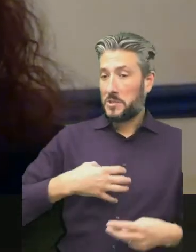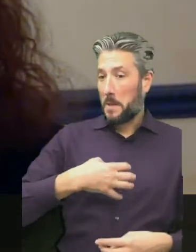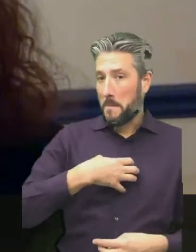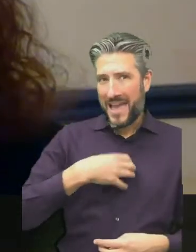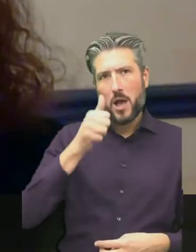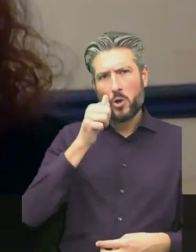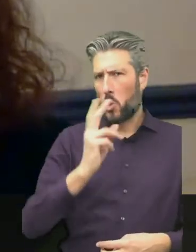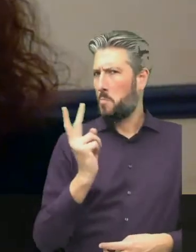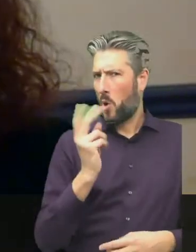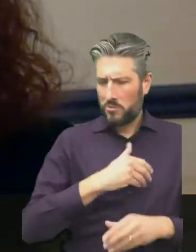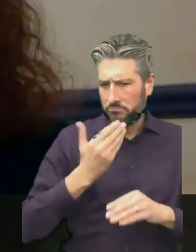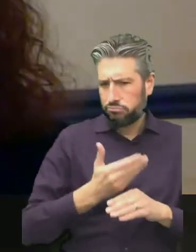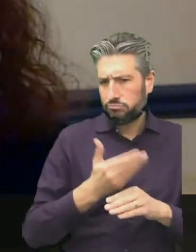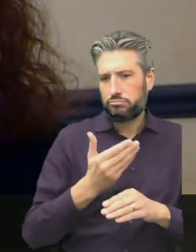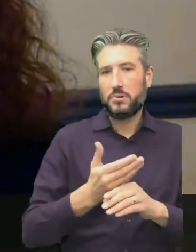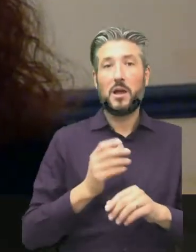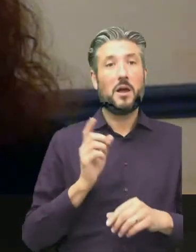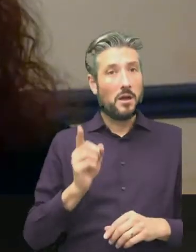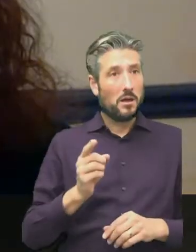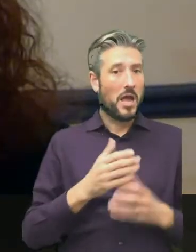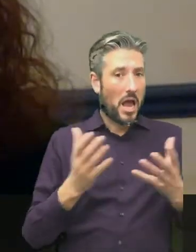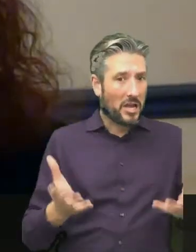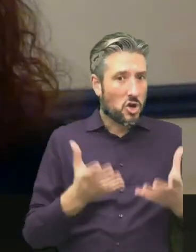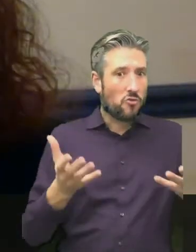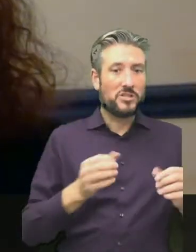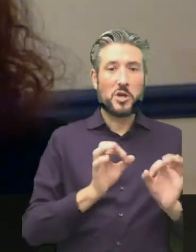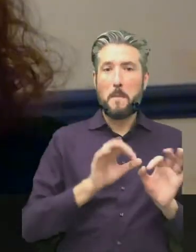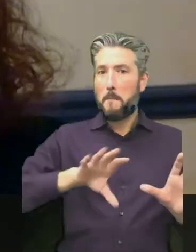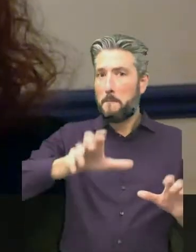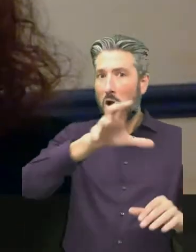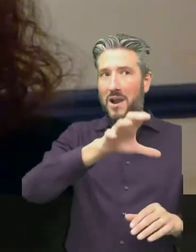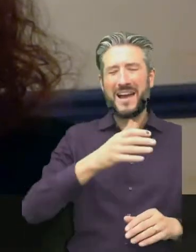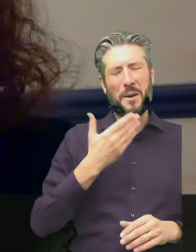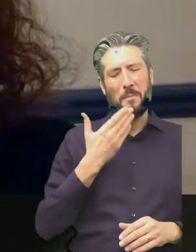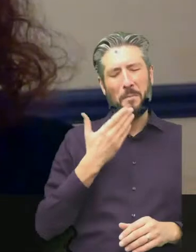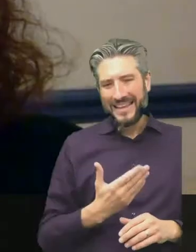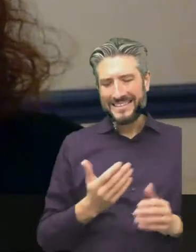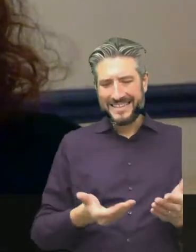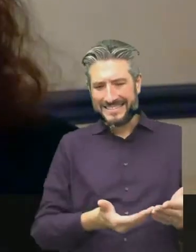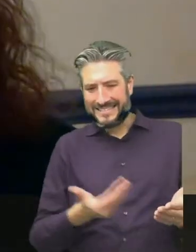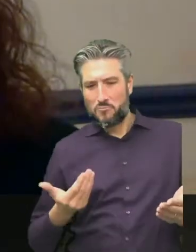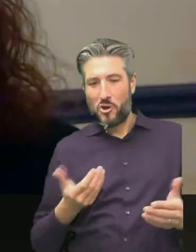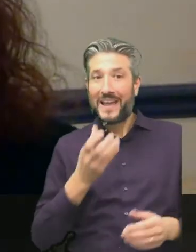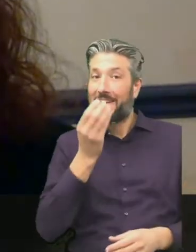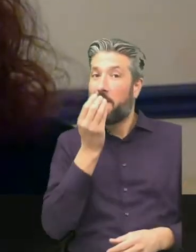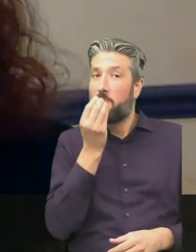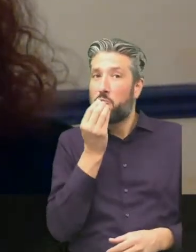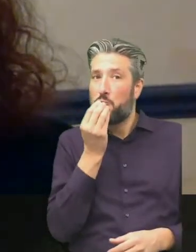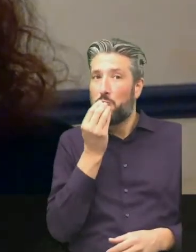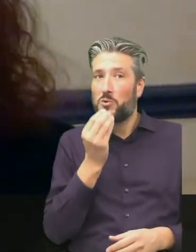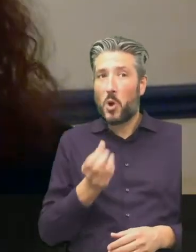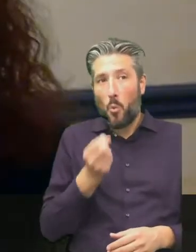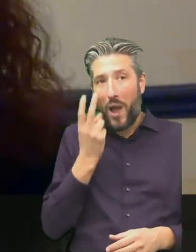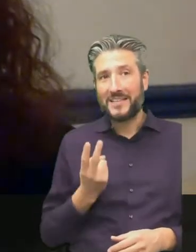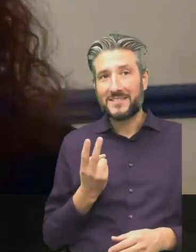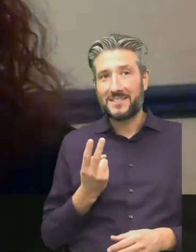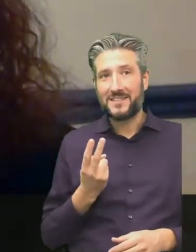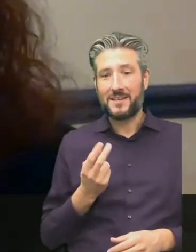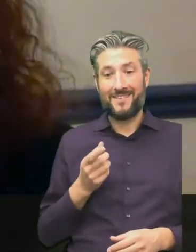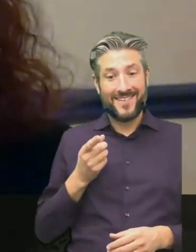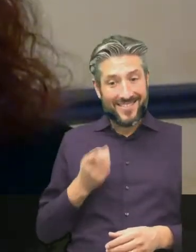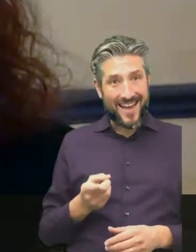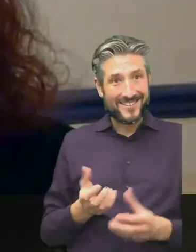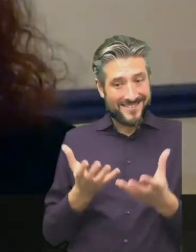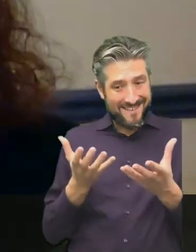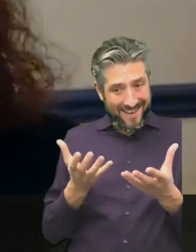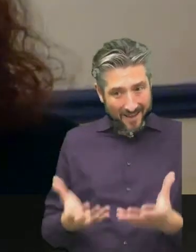encourage the boroughs to separate out food waste, because that's a big, heavy, volatile thing that if we all take it out and